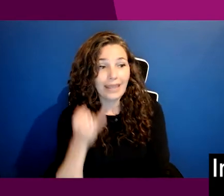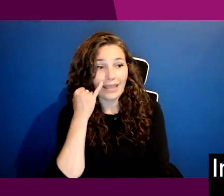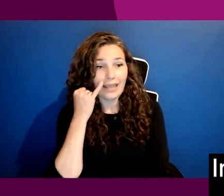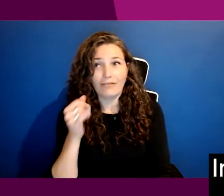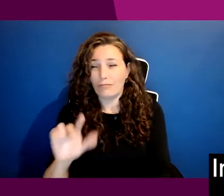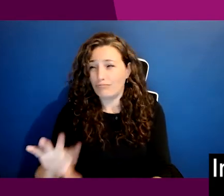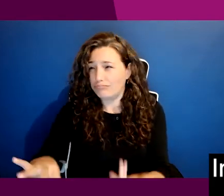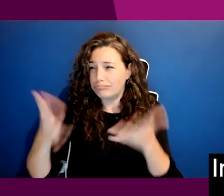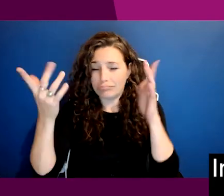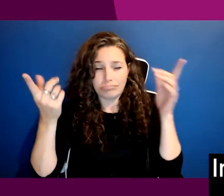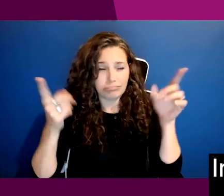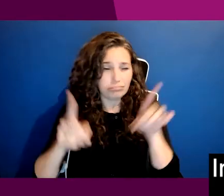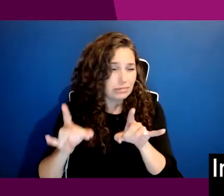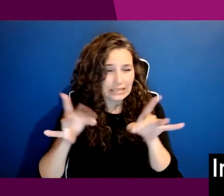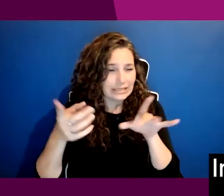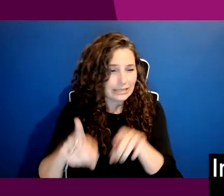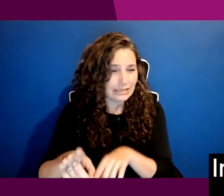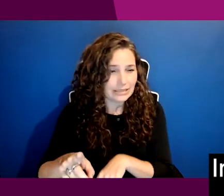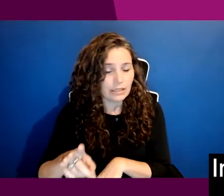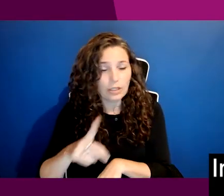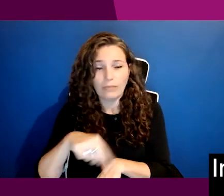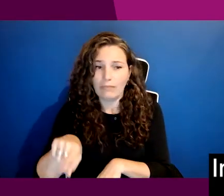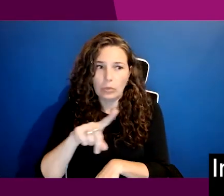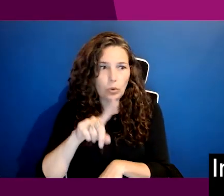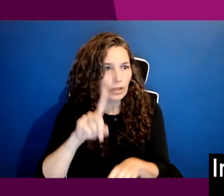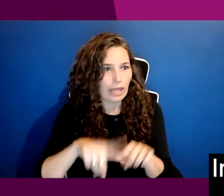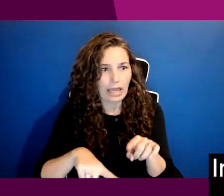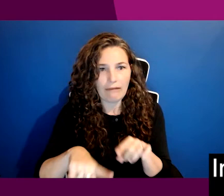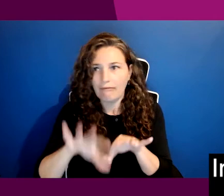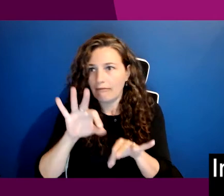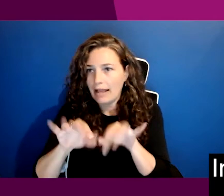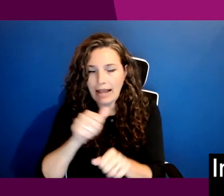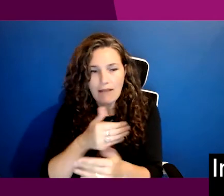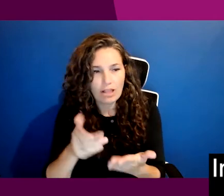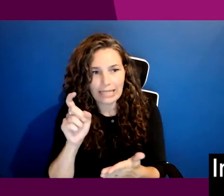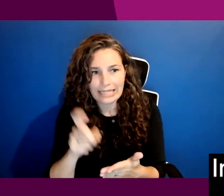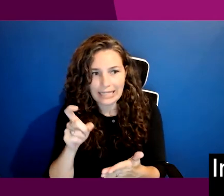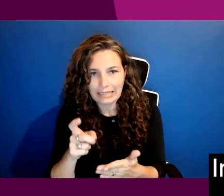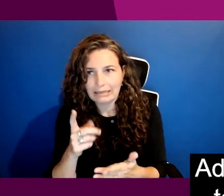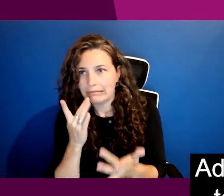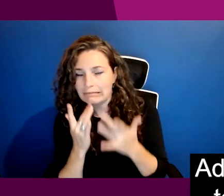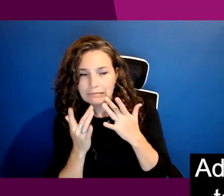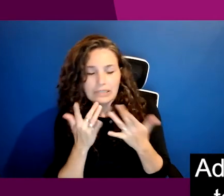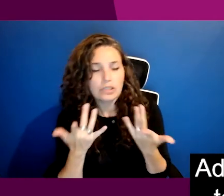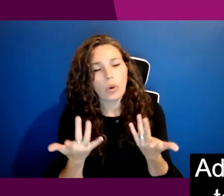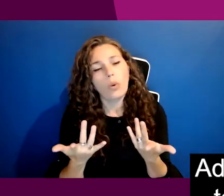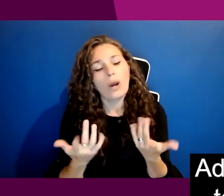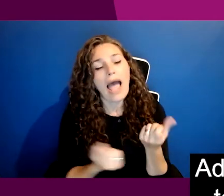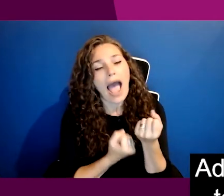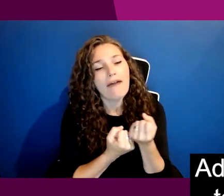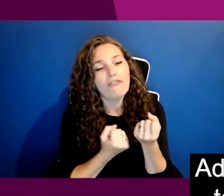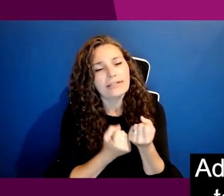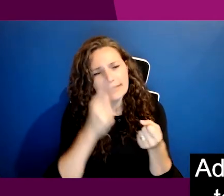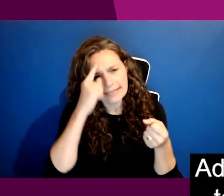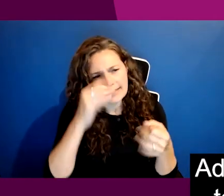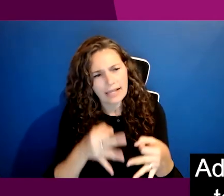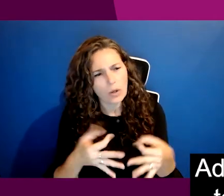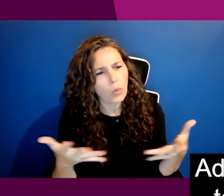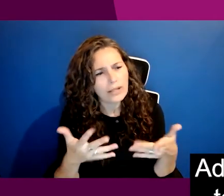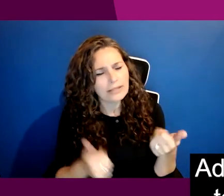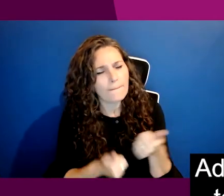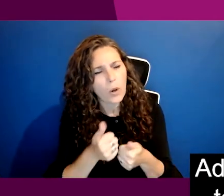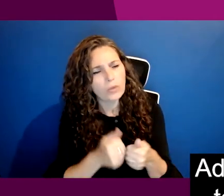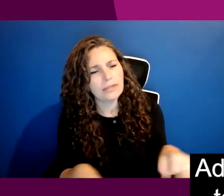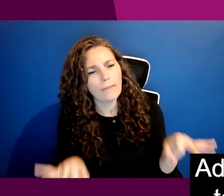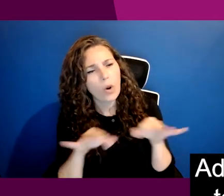In a disaster, you may not always be able to get everything you need. Advocacy is deciding what is most important